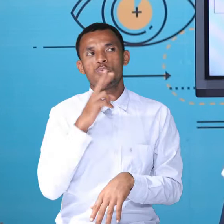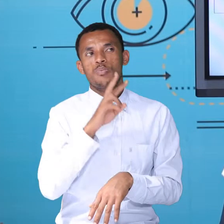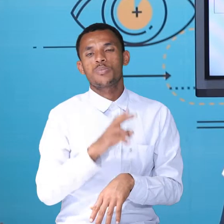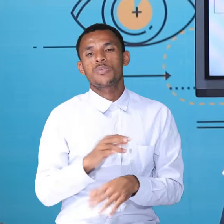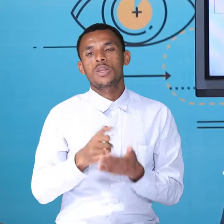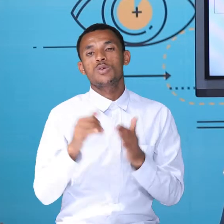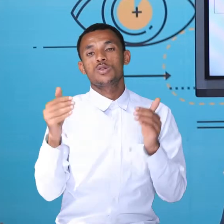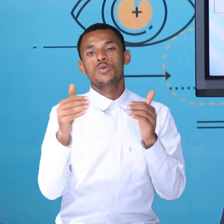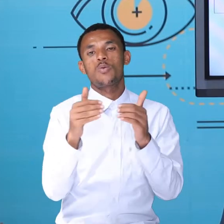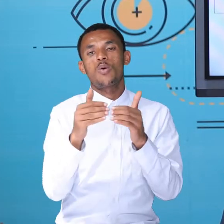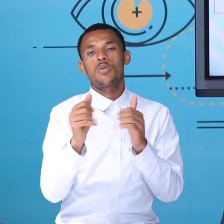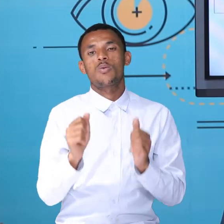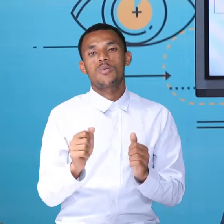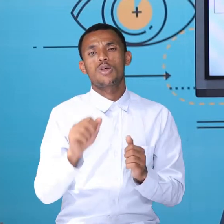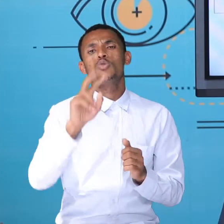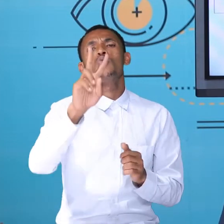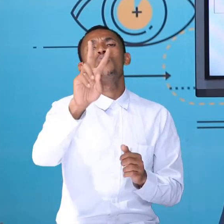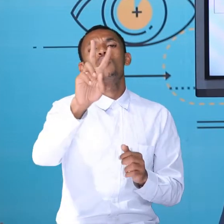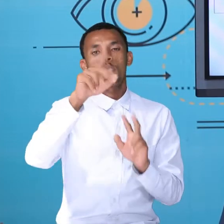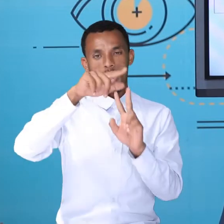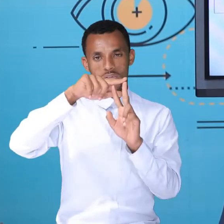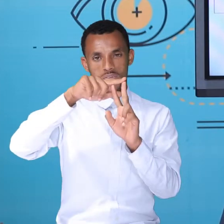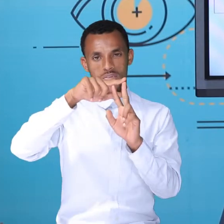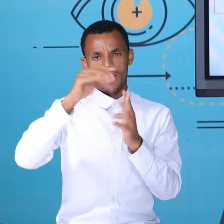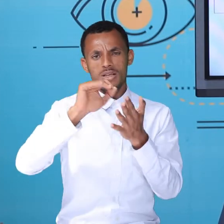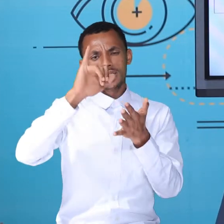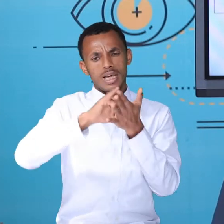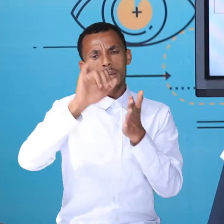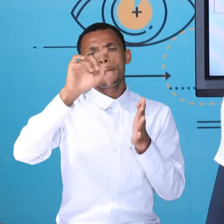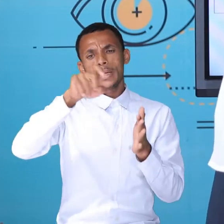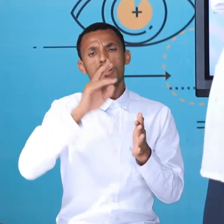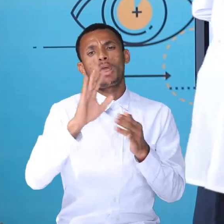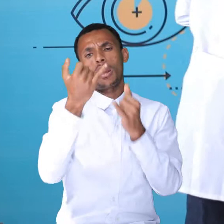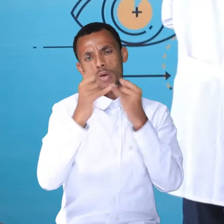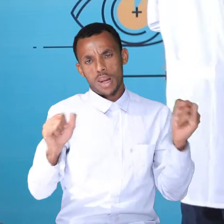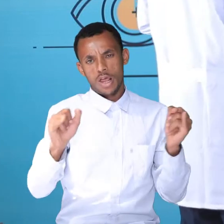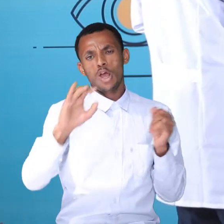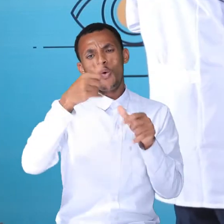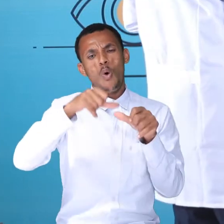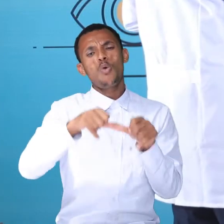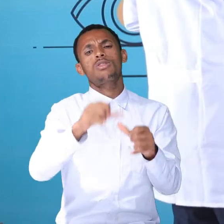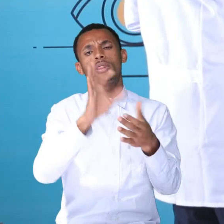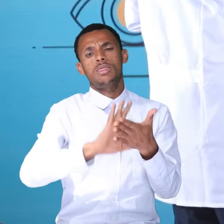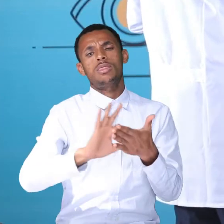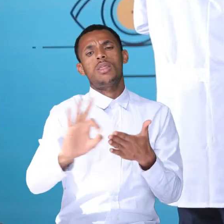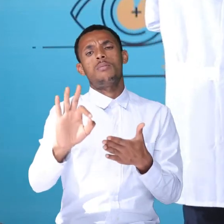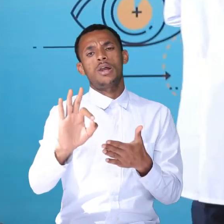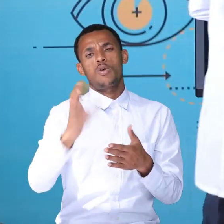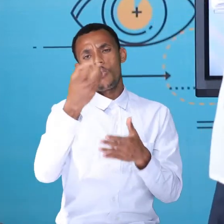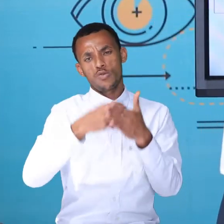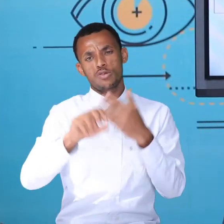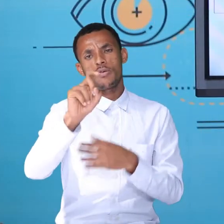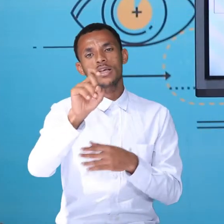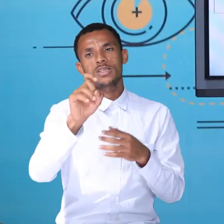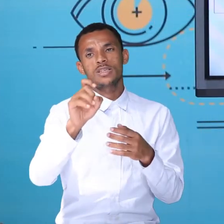it was equal to 2 pi. That must be divided by a constant number, the coefficient of x to